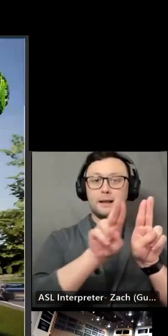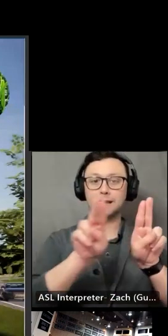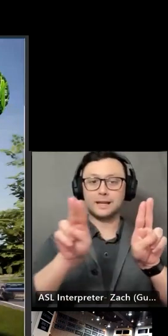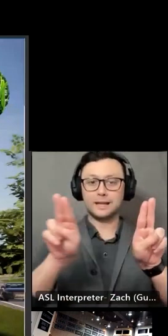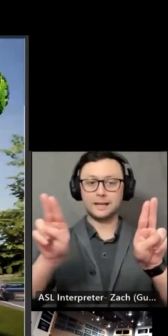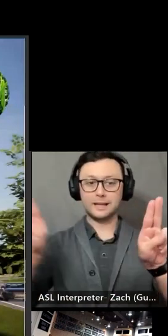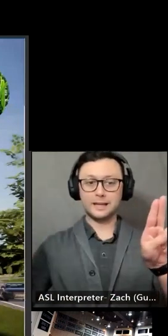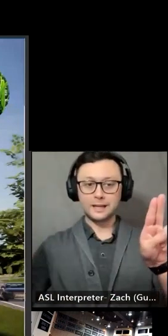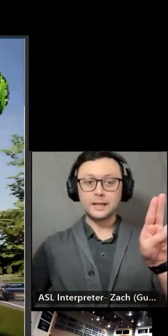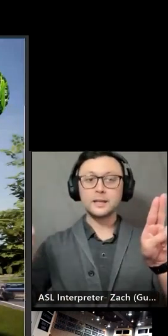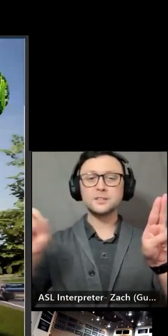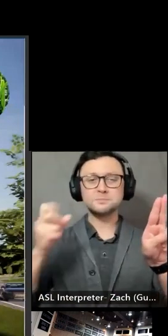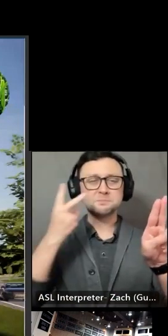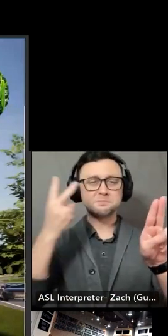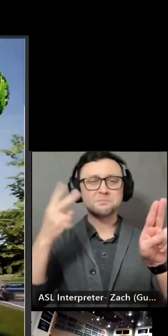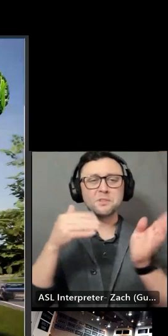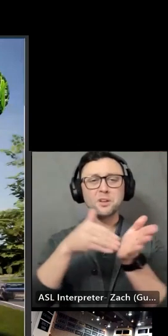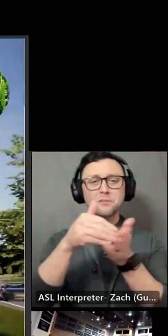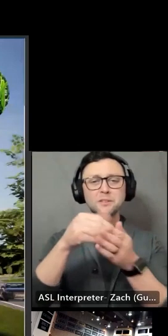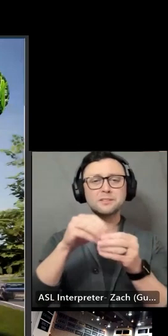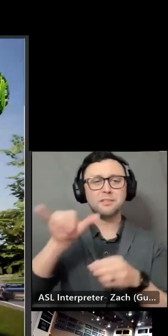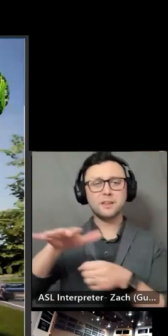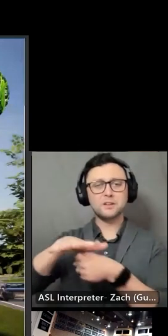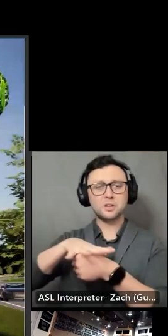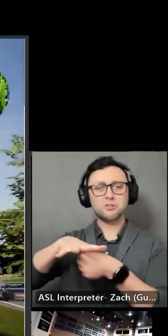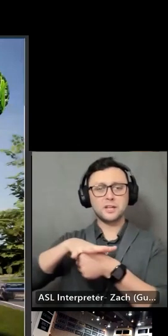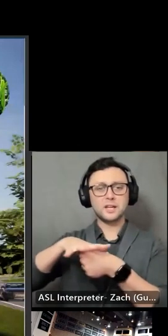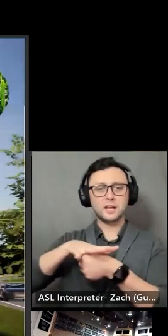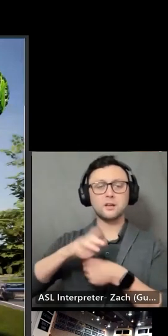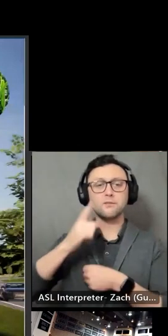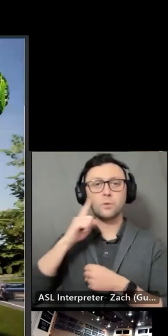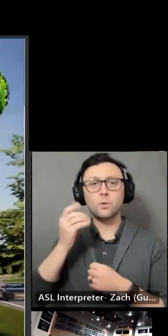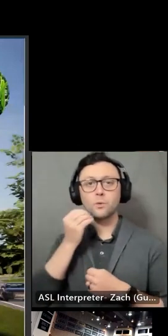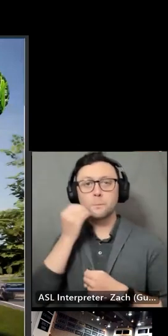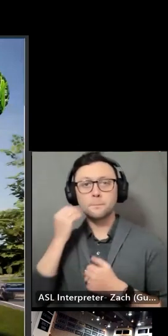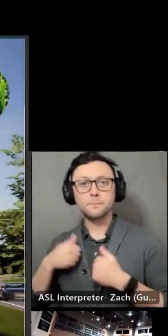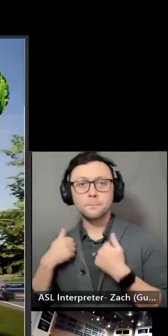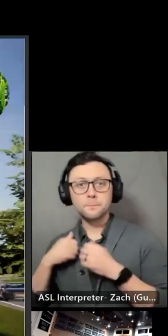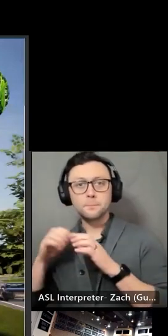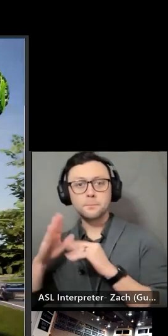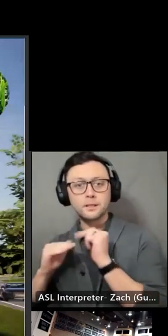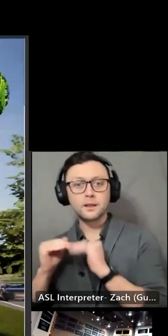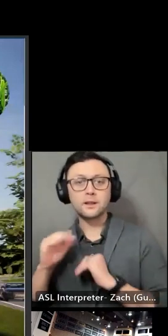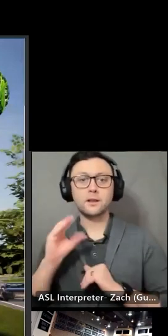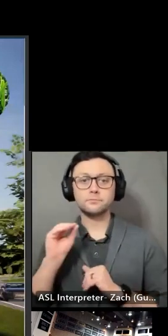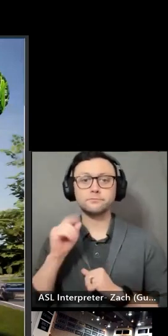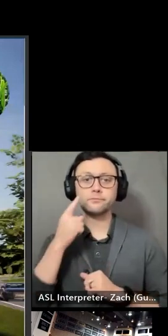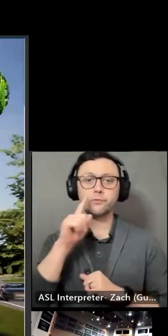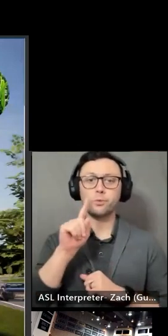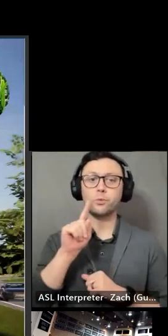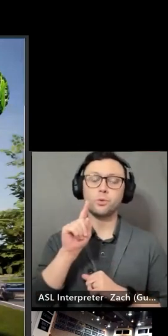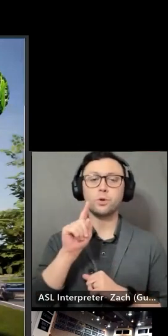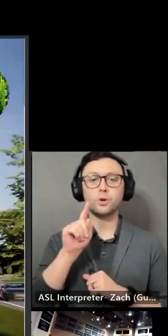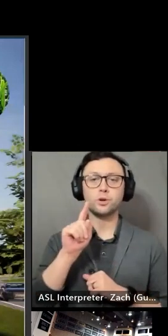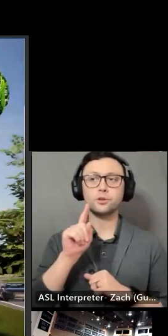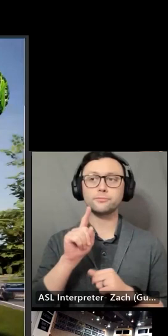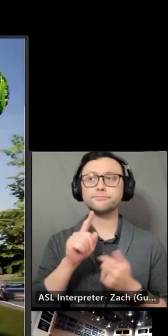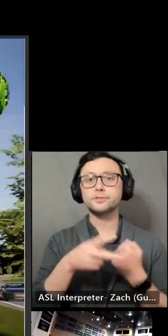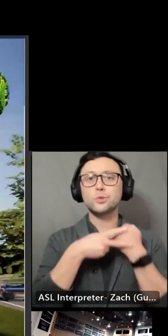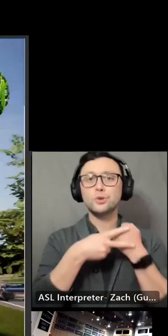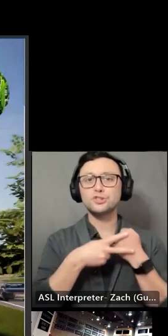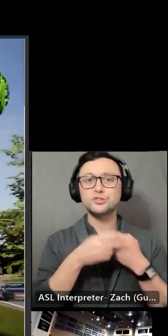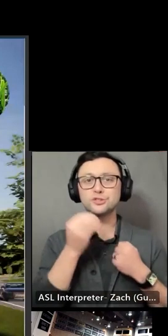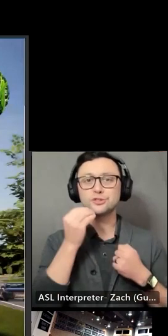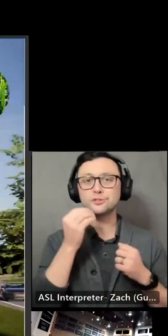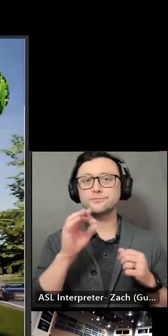that's something that you see a lot in the area, both for like residential buildings as well as that's, you know, storage facilities, et cetera, so